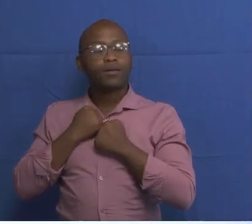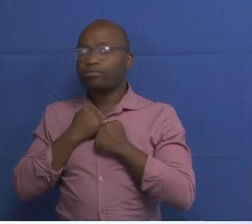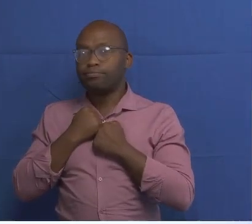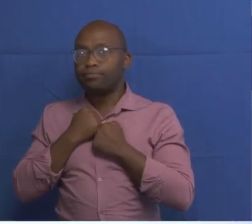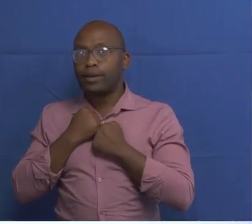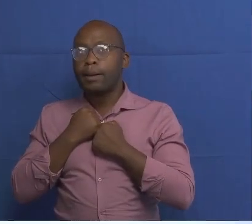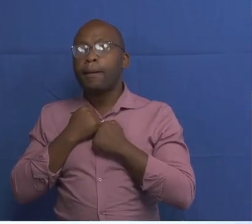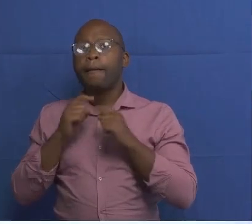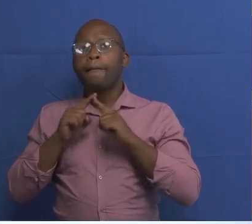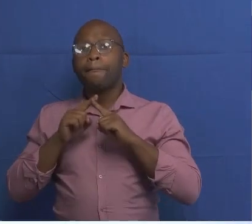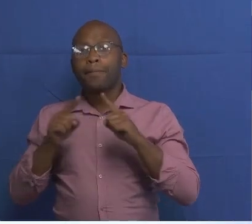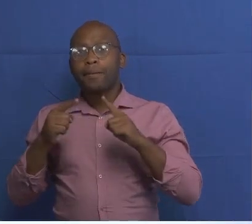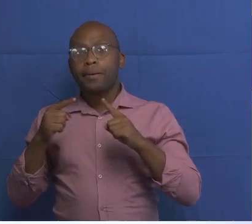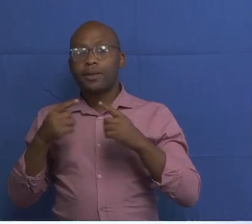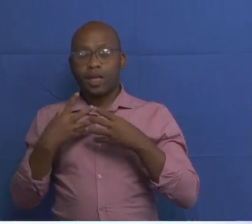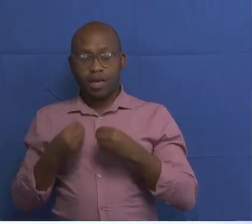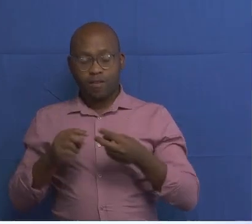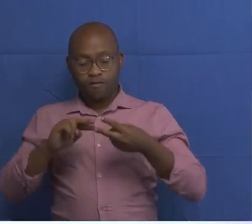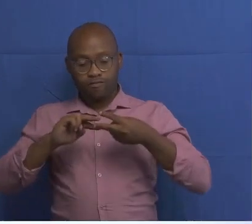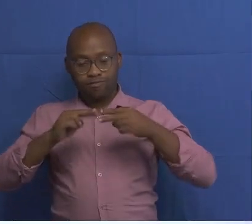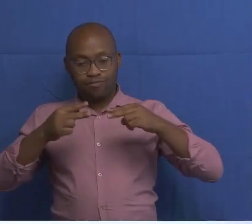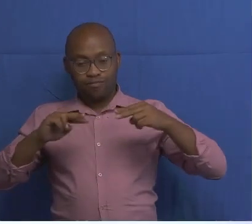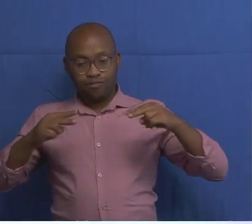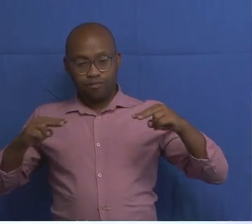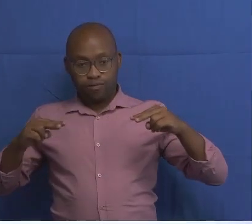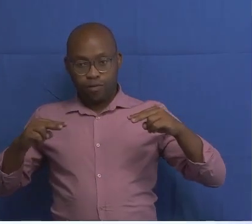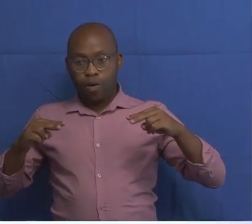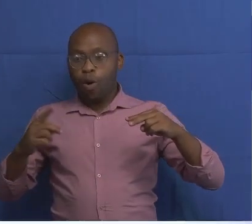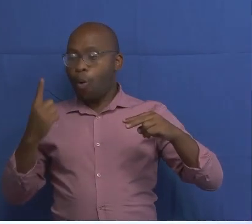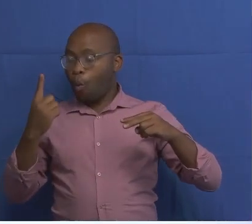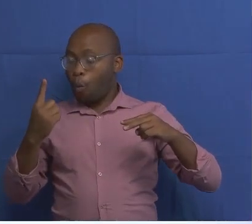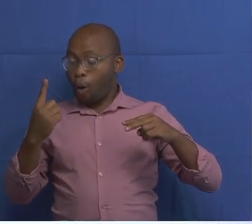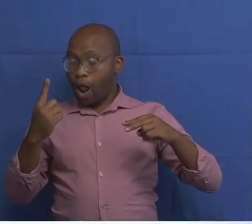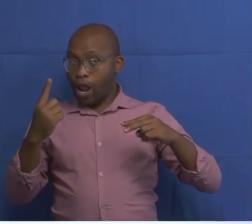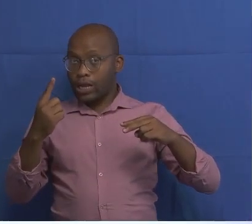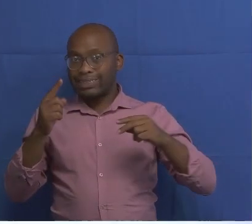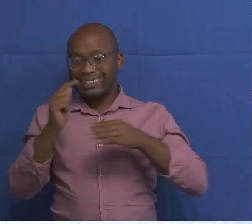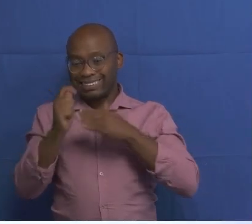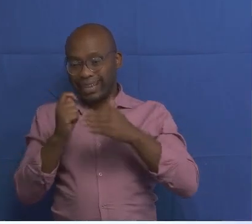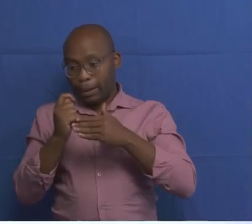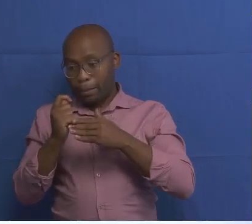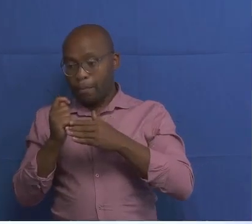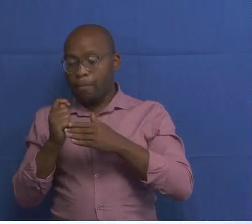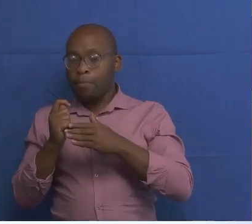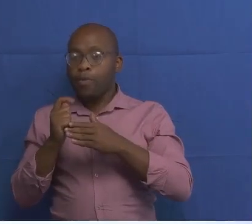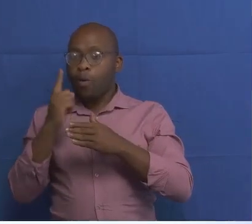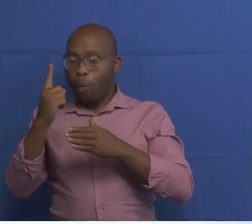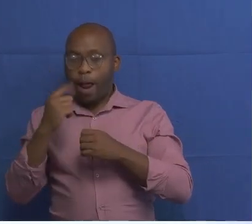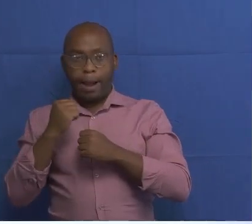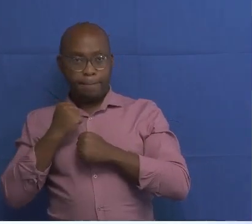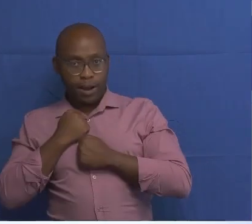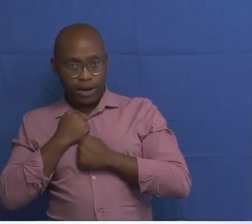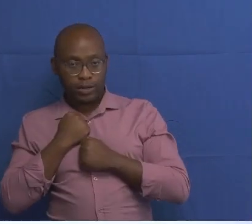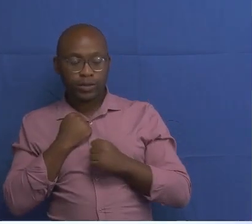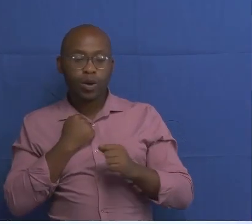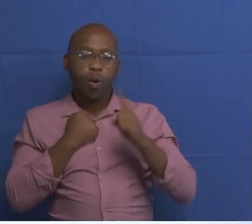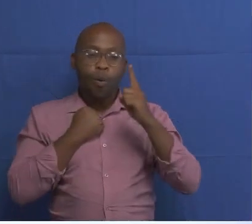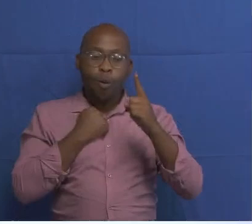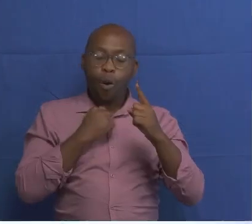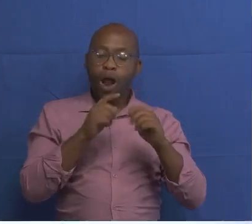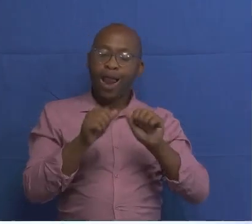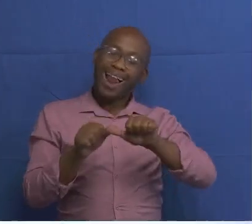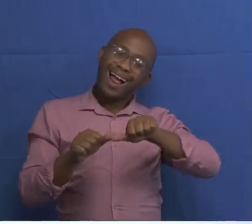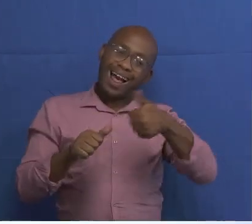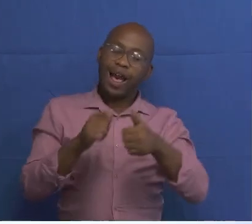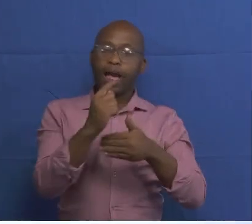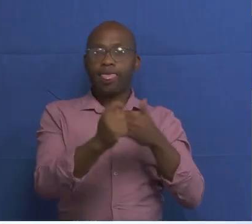rather they inherit an alternative form of a gene from one parent, which is an allele, and another alternative form for that gene.